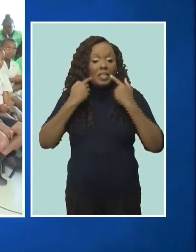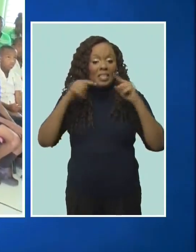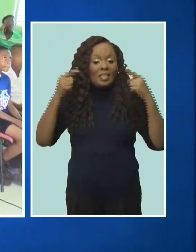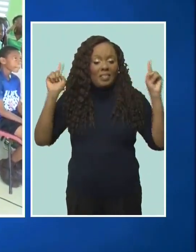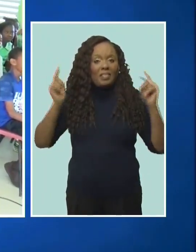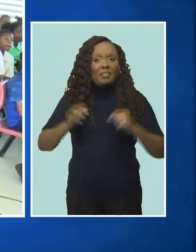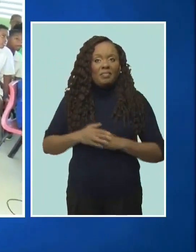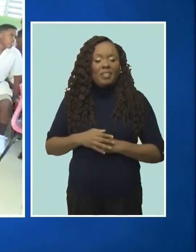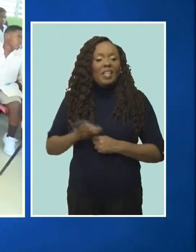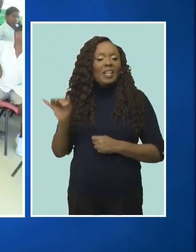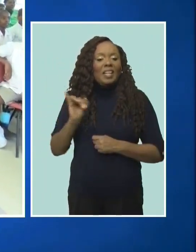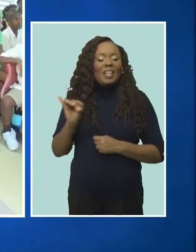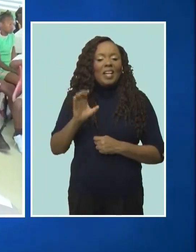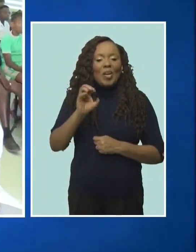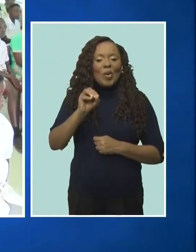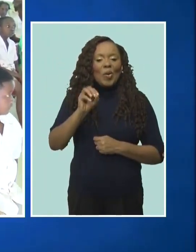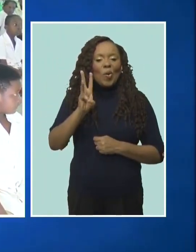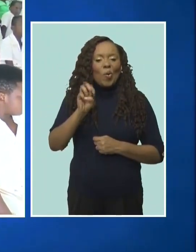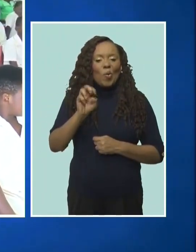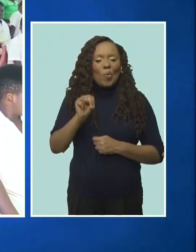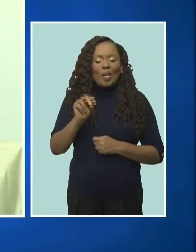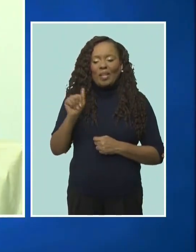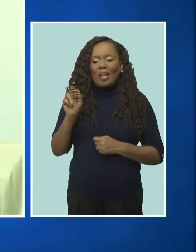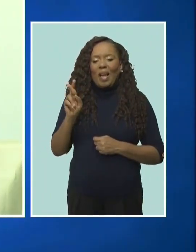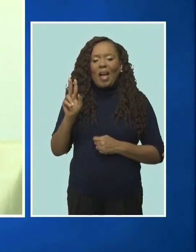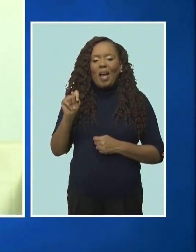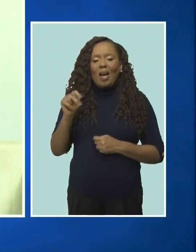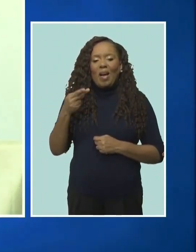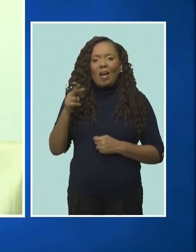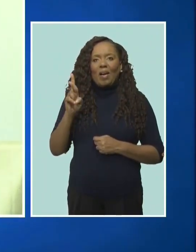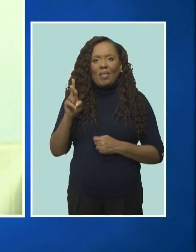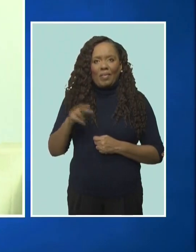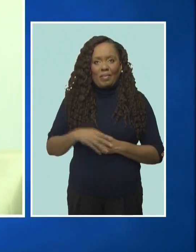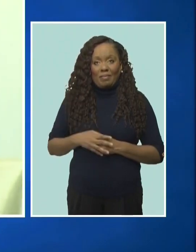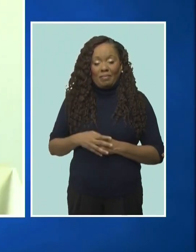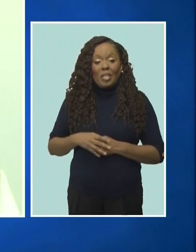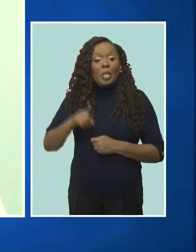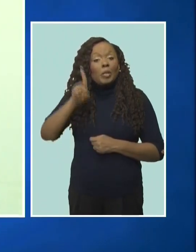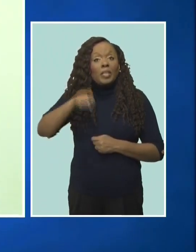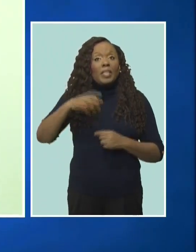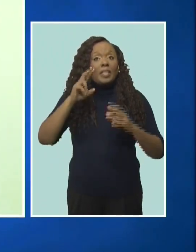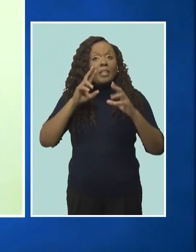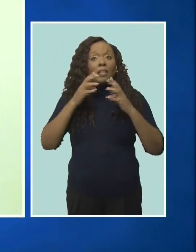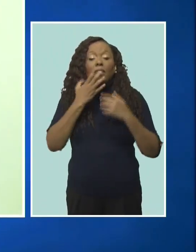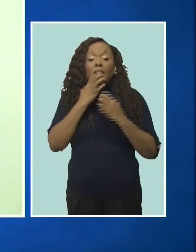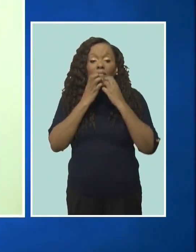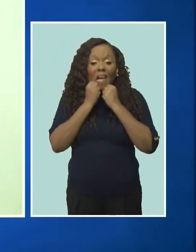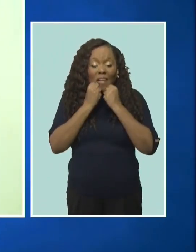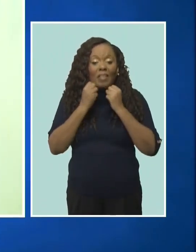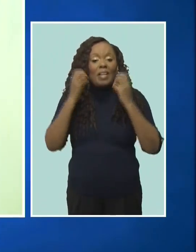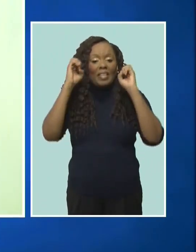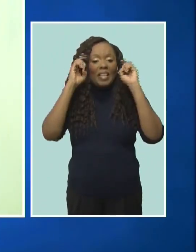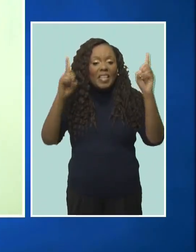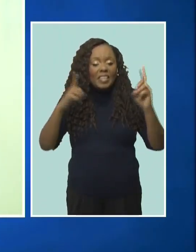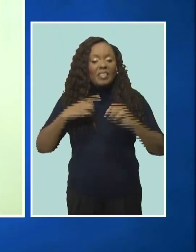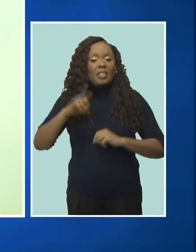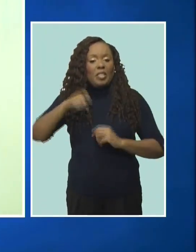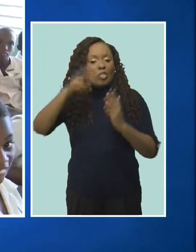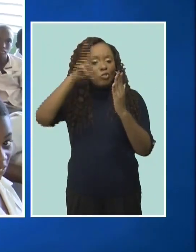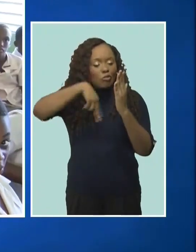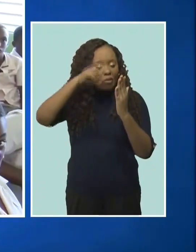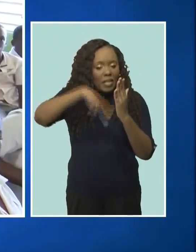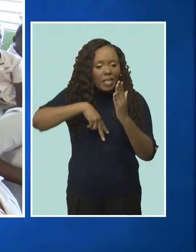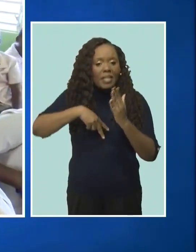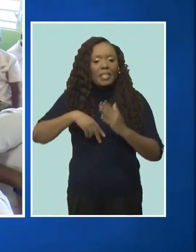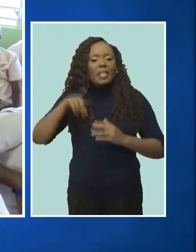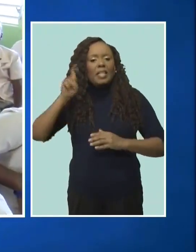as successful as Mr. Arthur was, they must value their education, read, practice being punctual and prepared. He